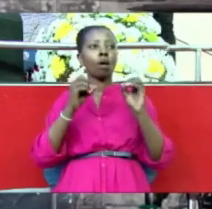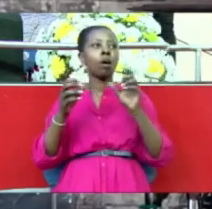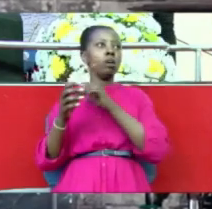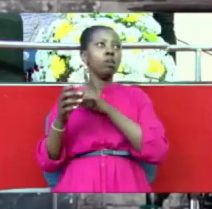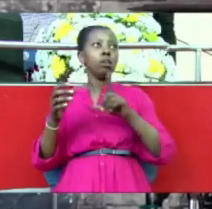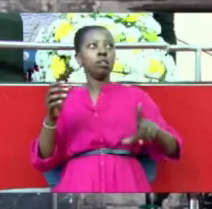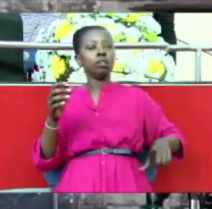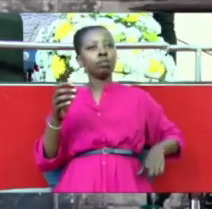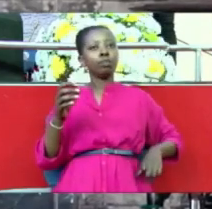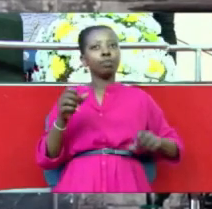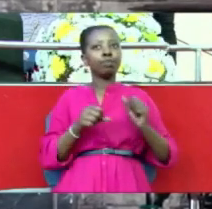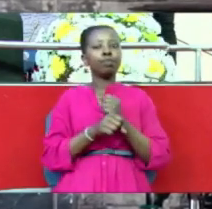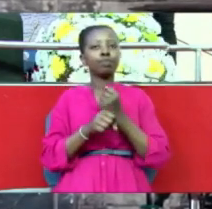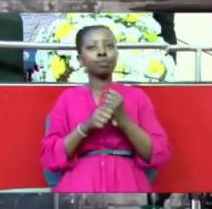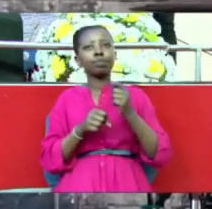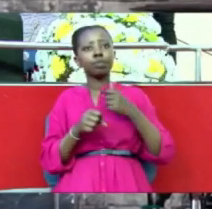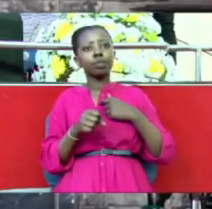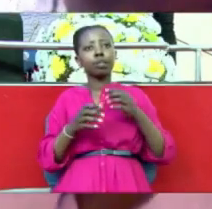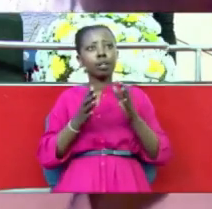Oh Lord.